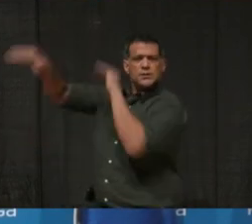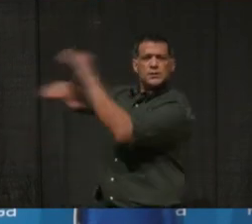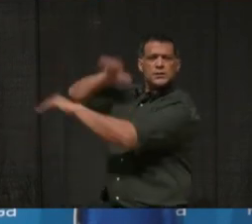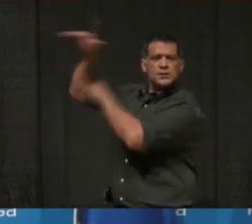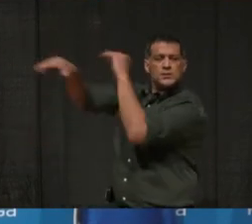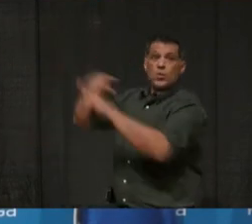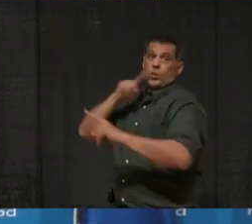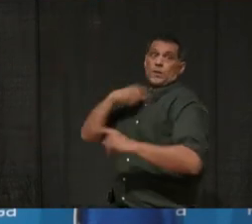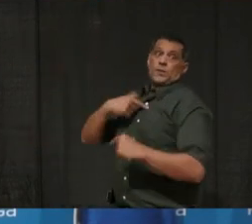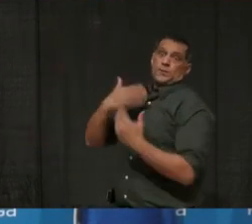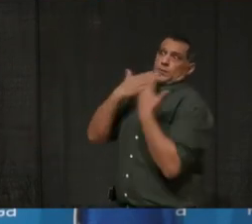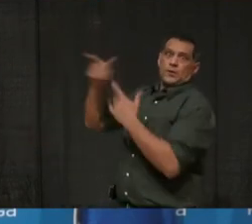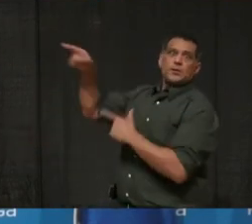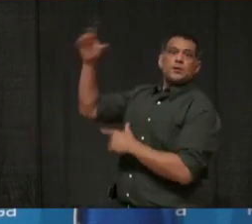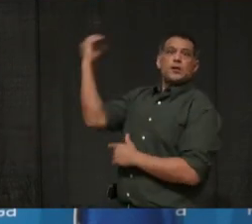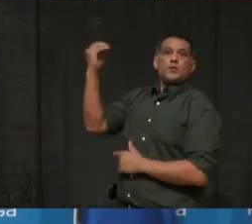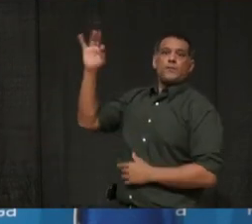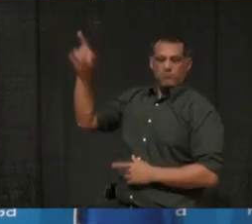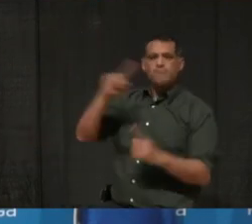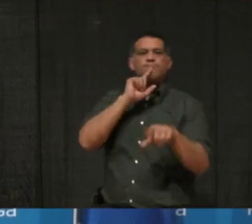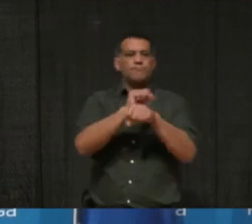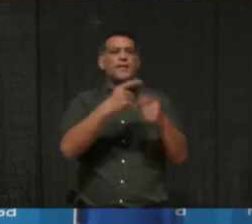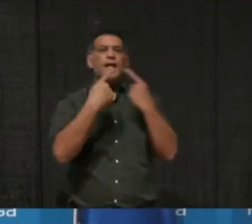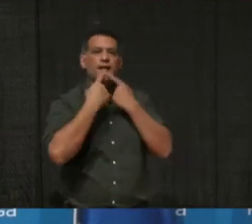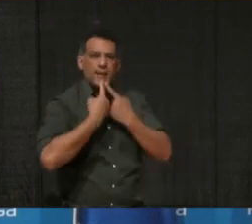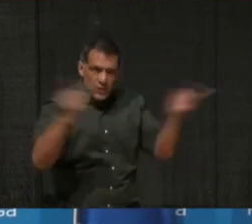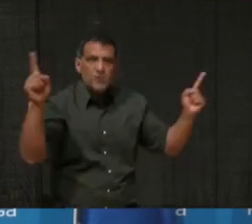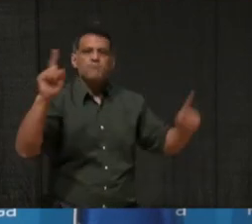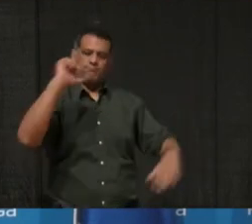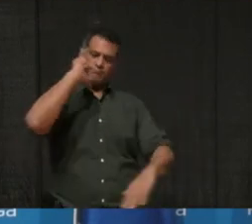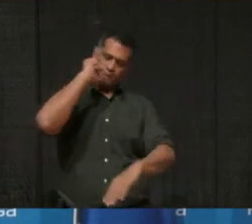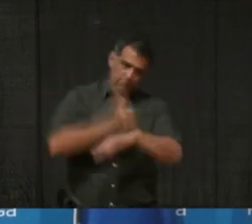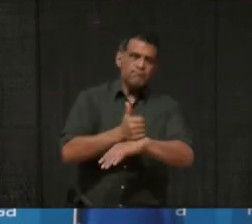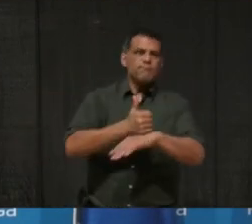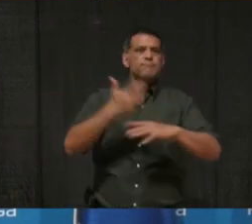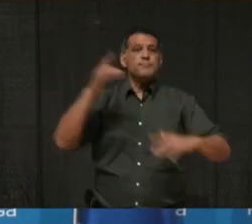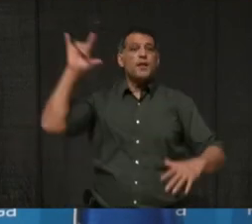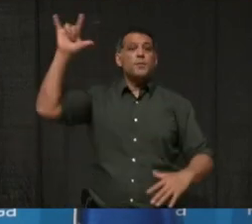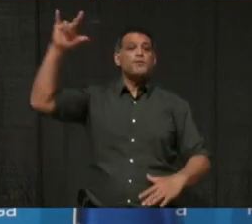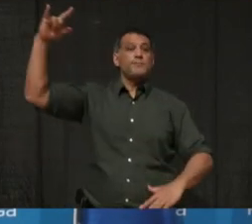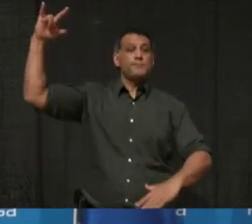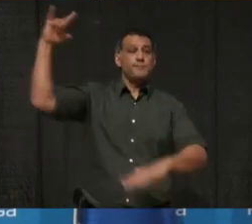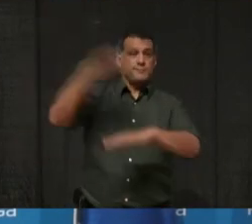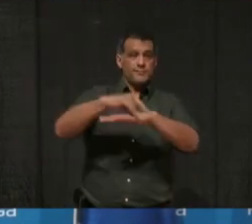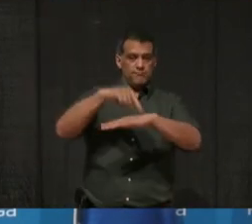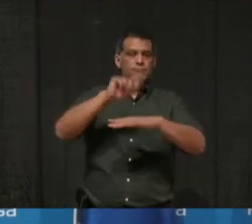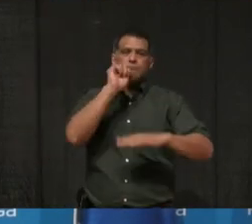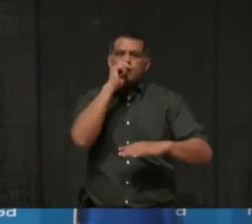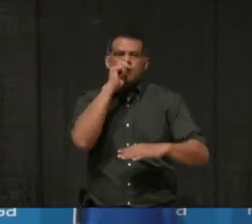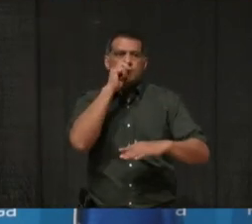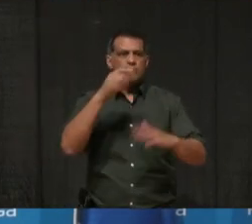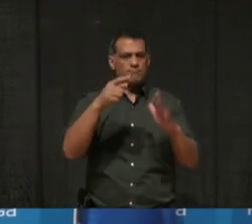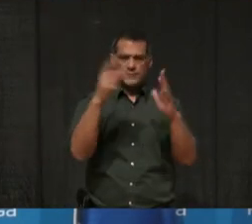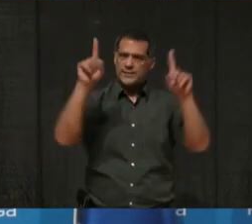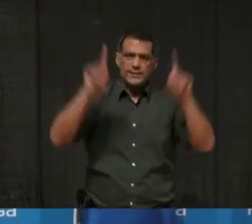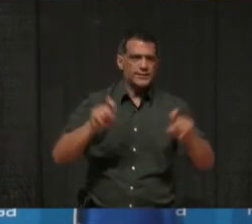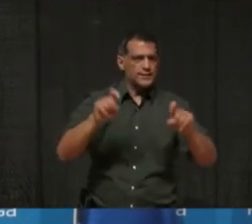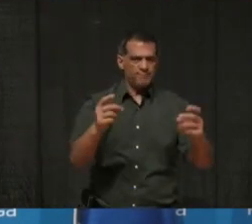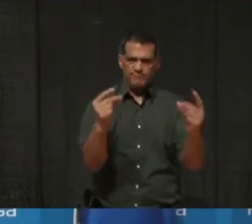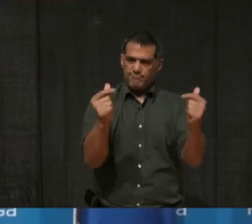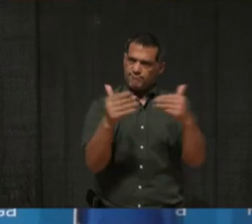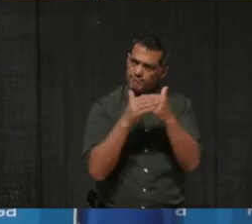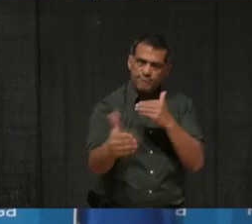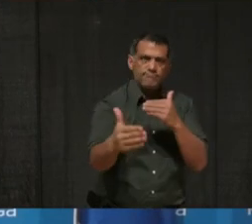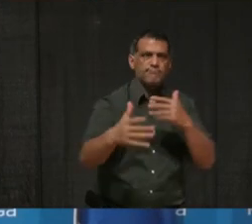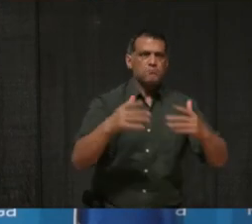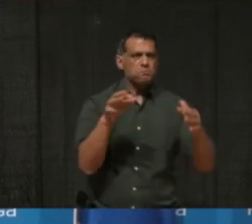testing got underway immediately at Pearson Airport. I believe that this is an important layer of community